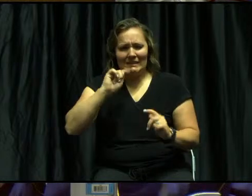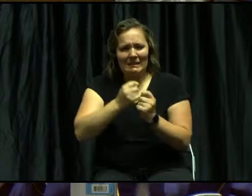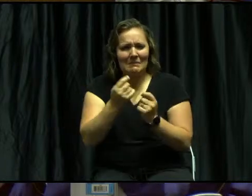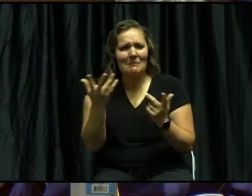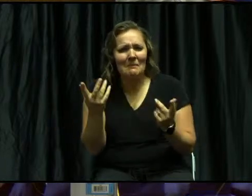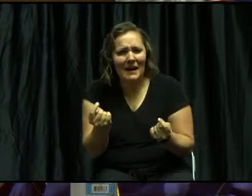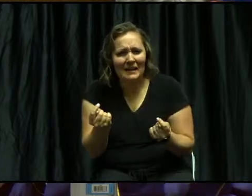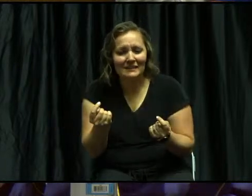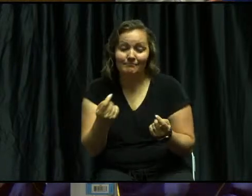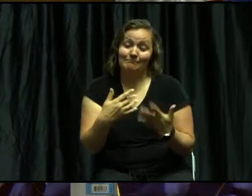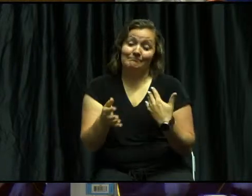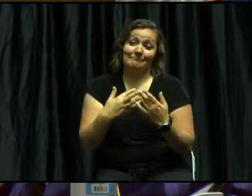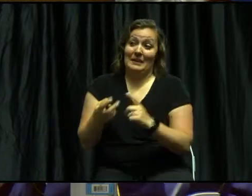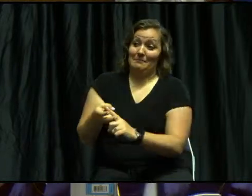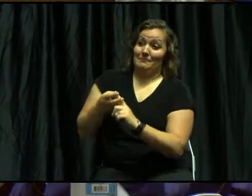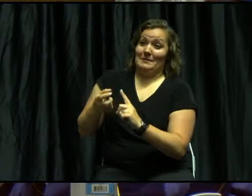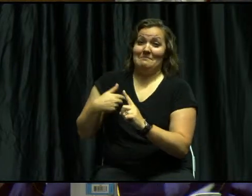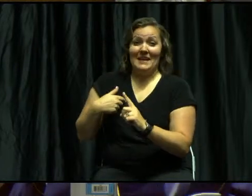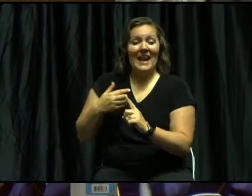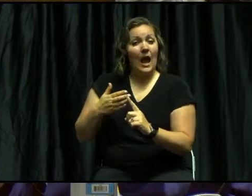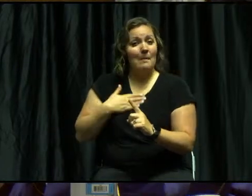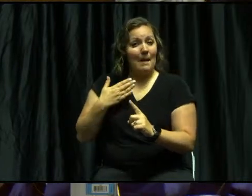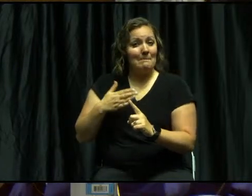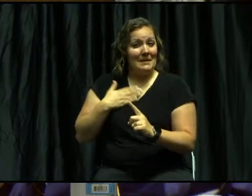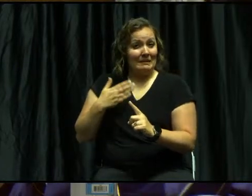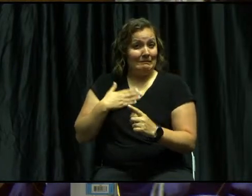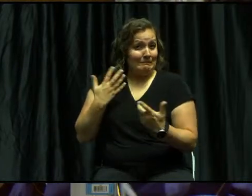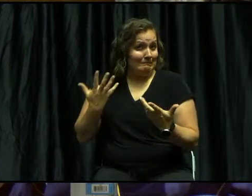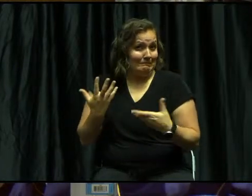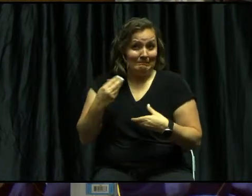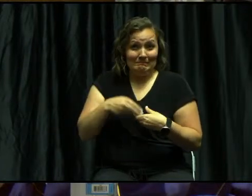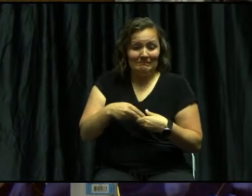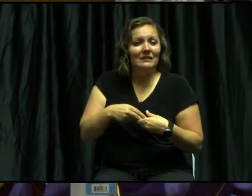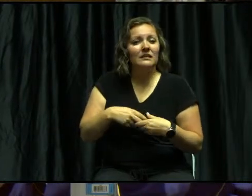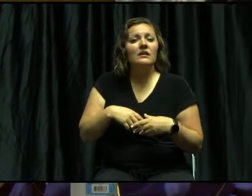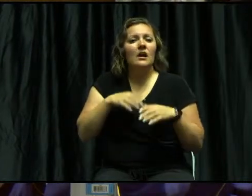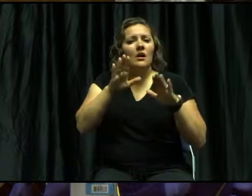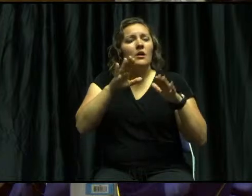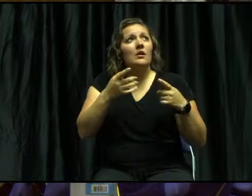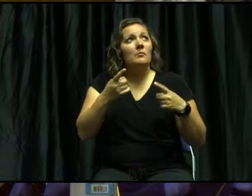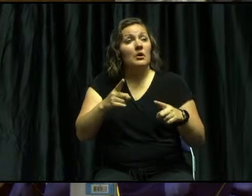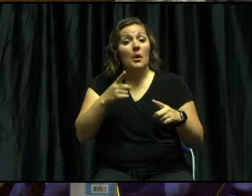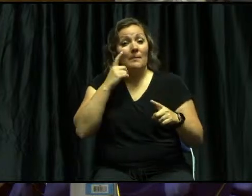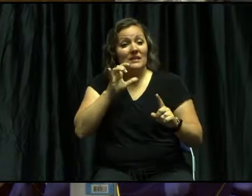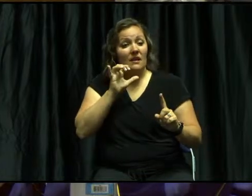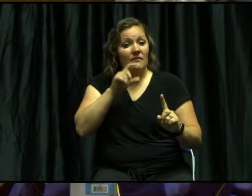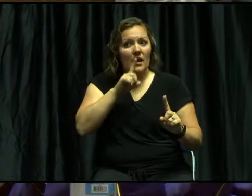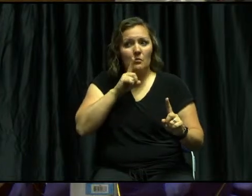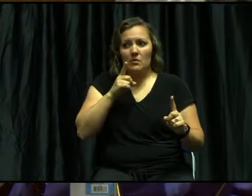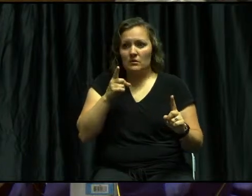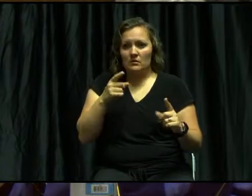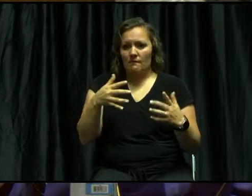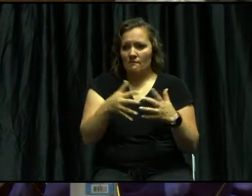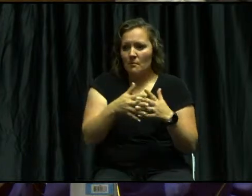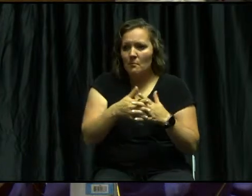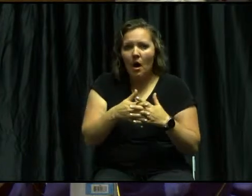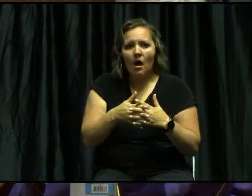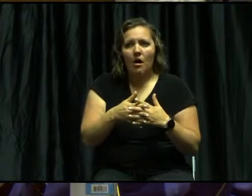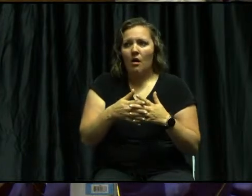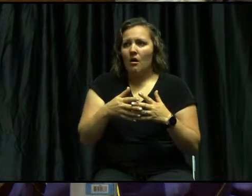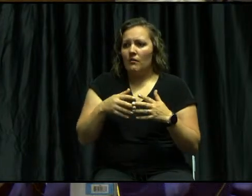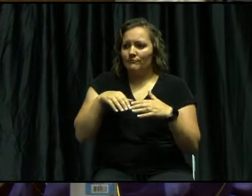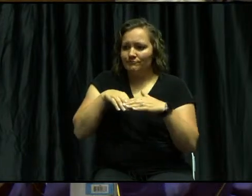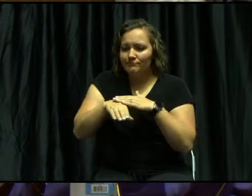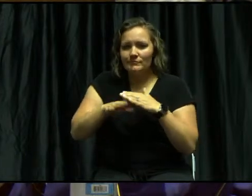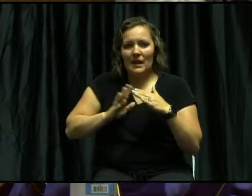I consider that a miracle. Because of that, football was introduced to me, my family, many of the Polynesian